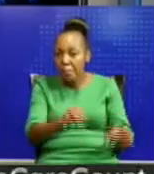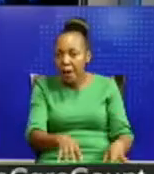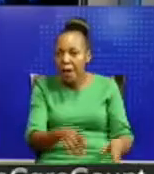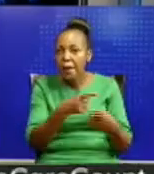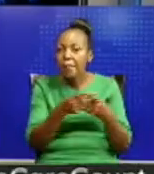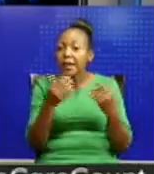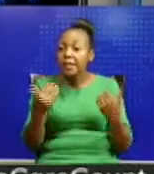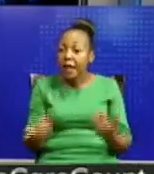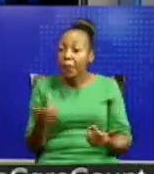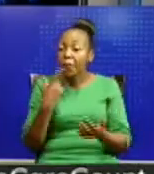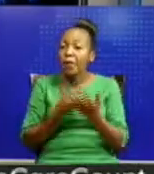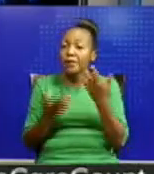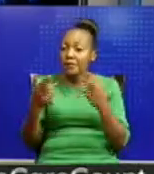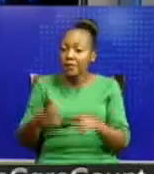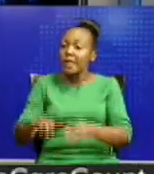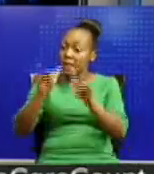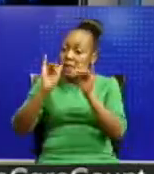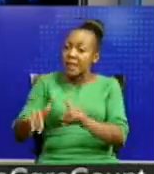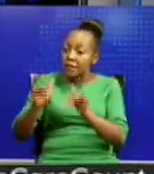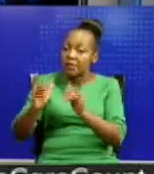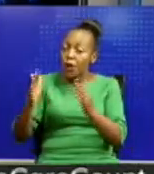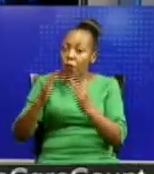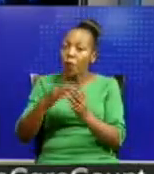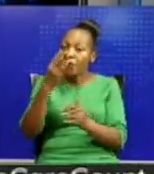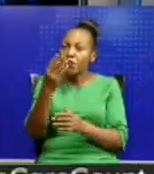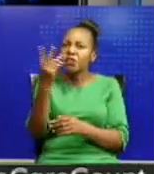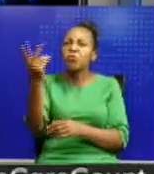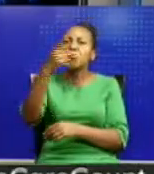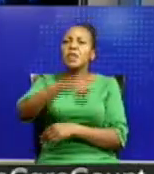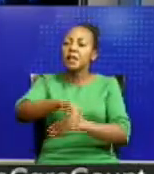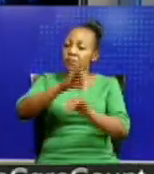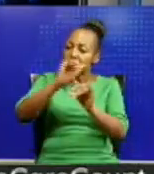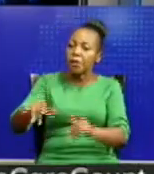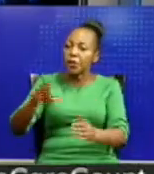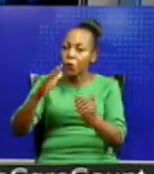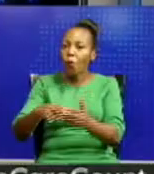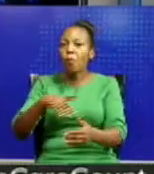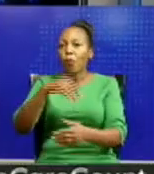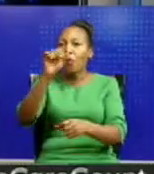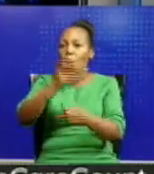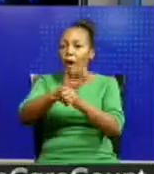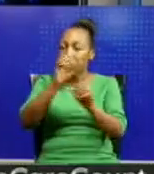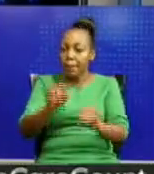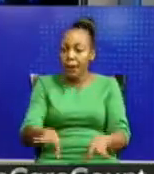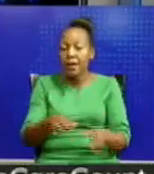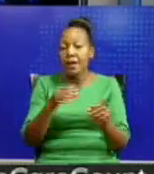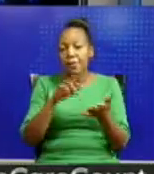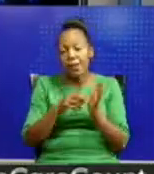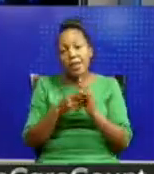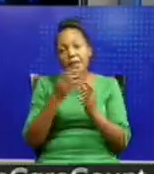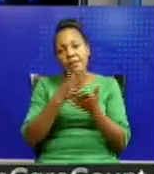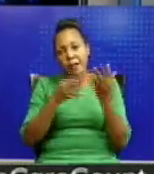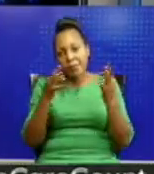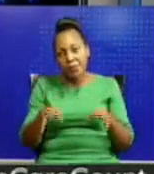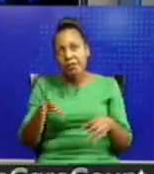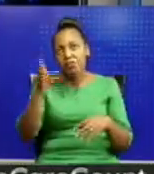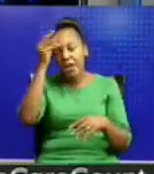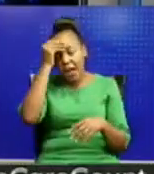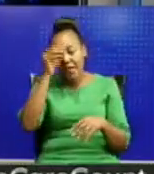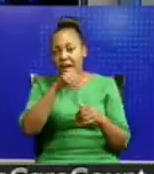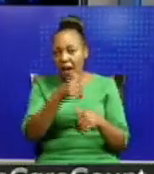They were confined for 42 days and you are there at home. What are you doing? So unless you relearn and unlearn what you